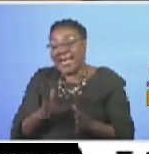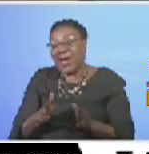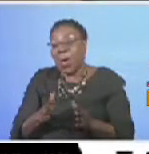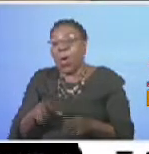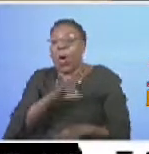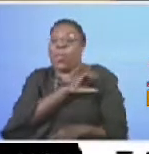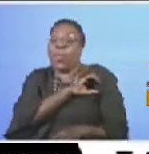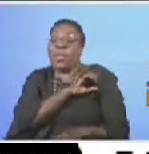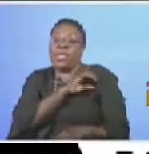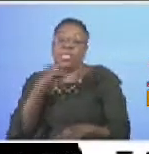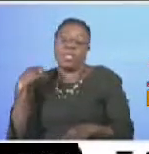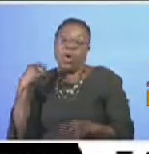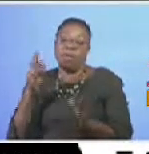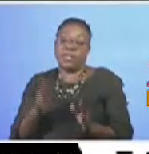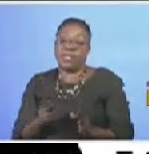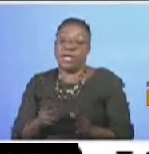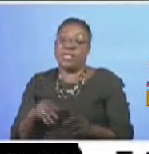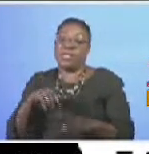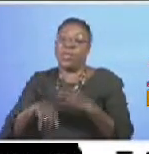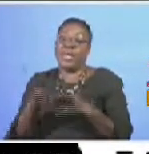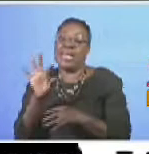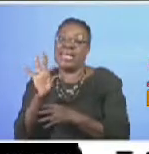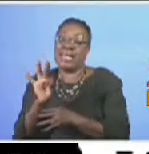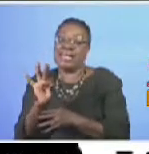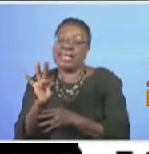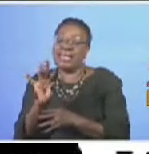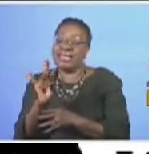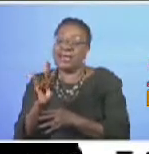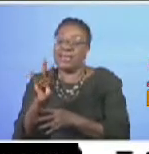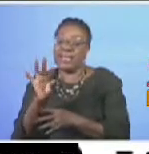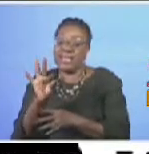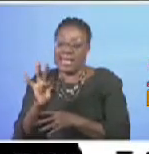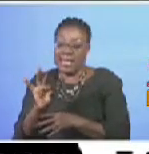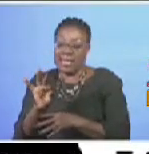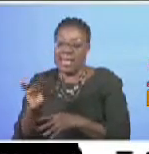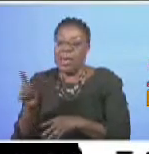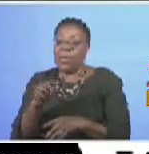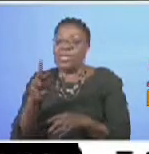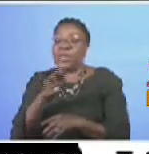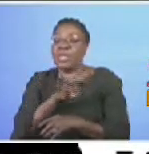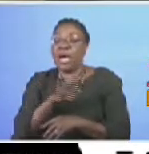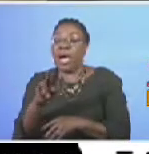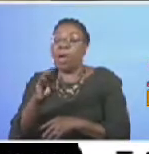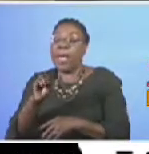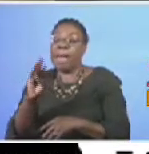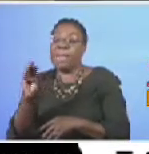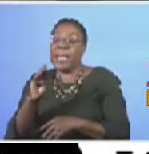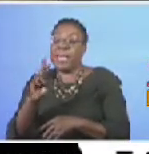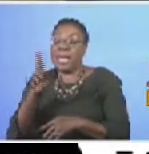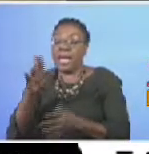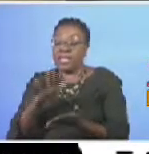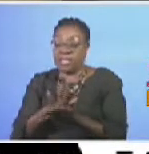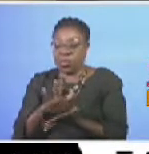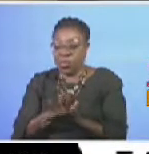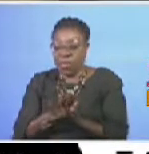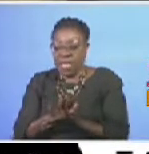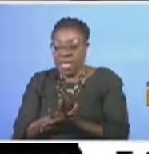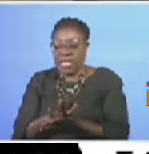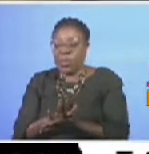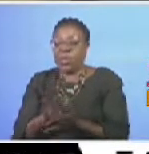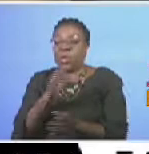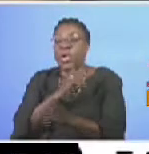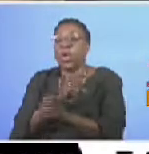officer. And so in 1979, when I went to R.M. Bailey, they were doing the Carrez